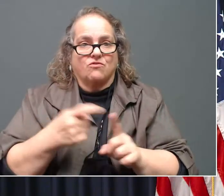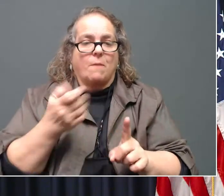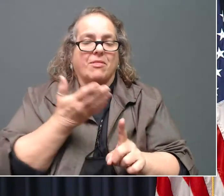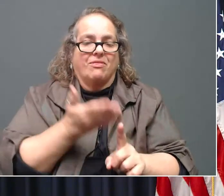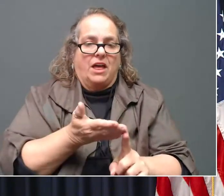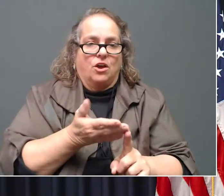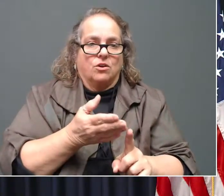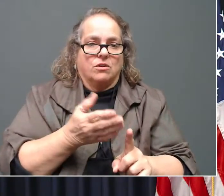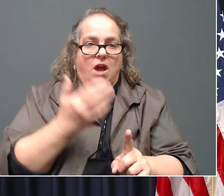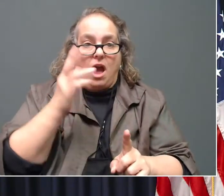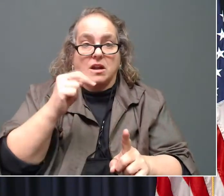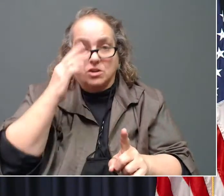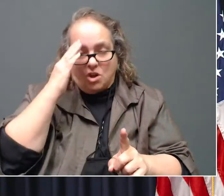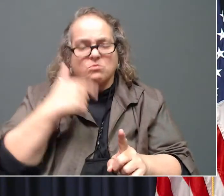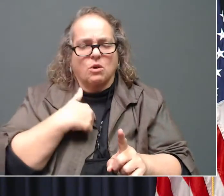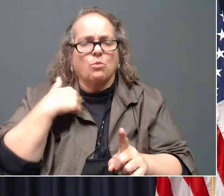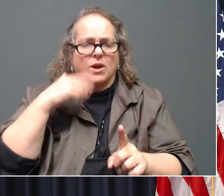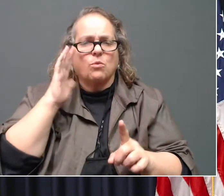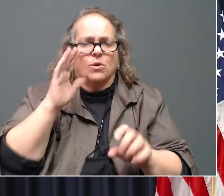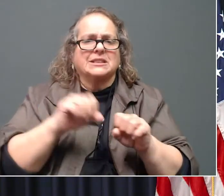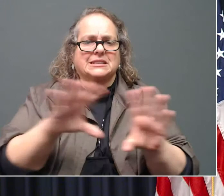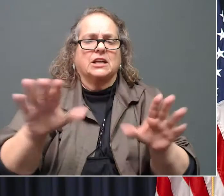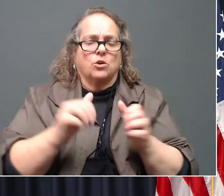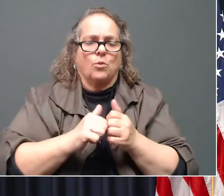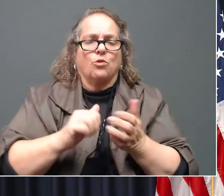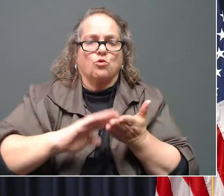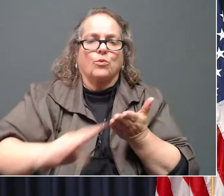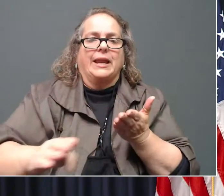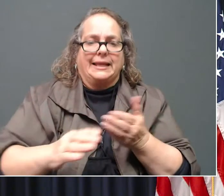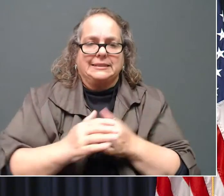send those out with the release.